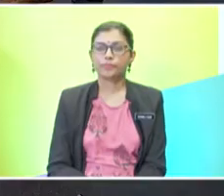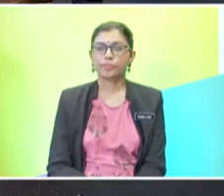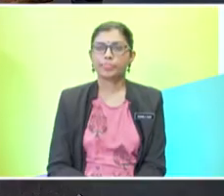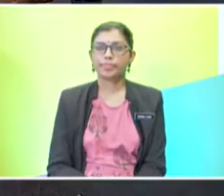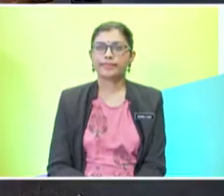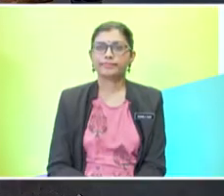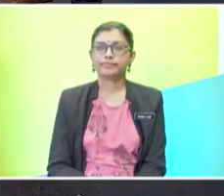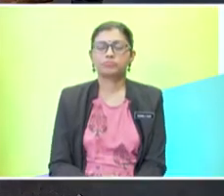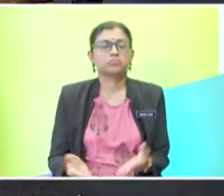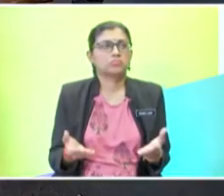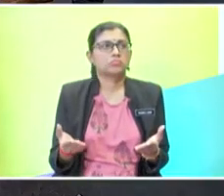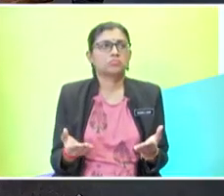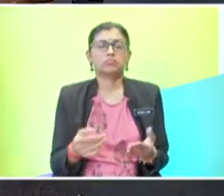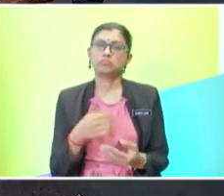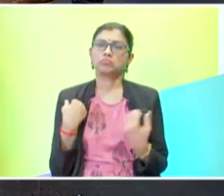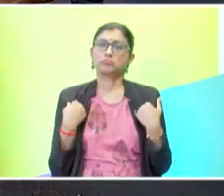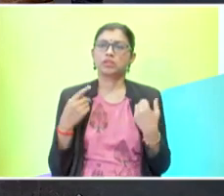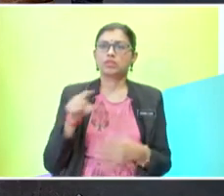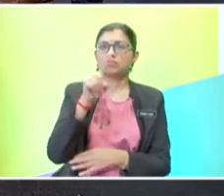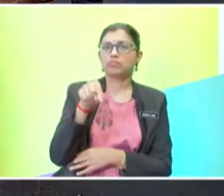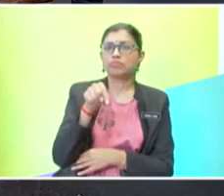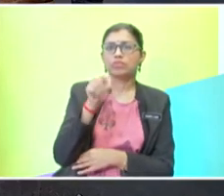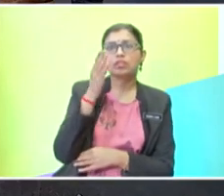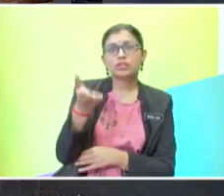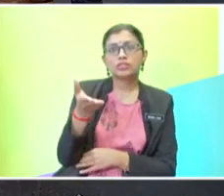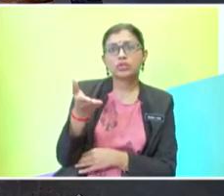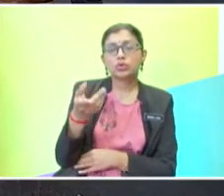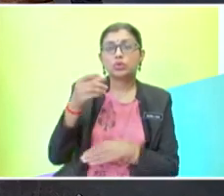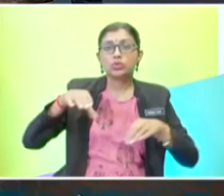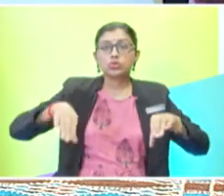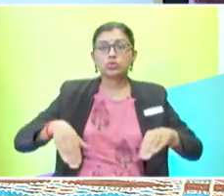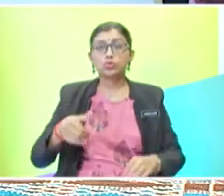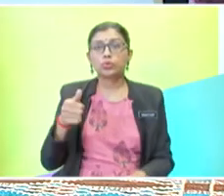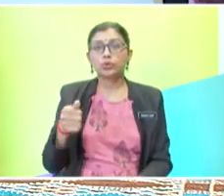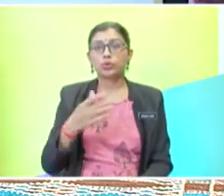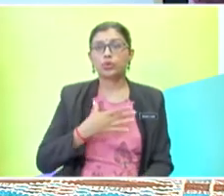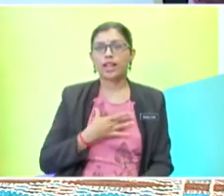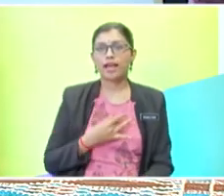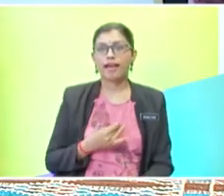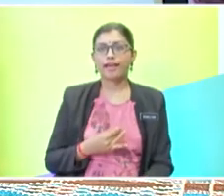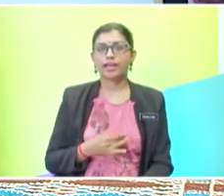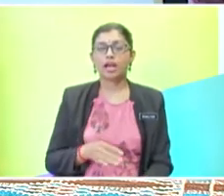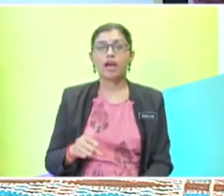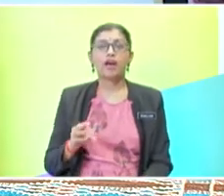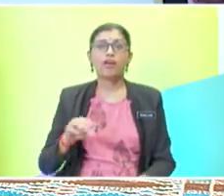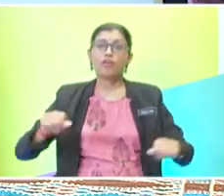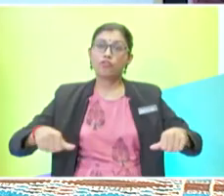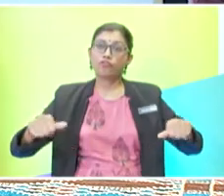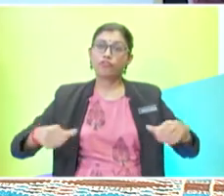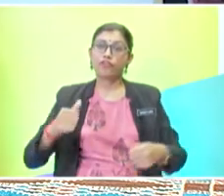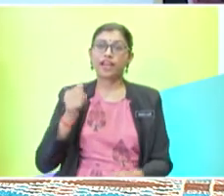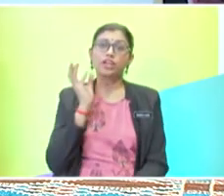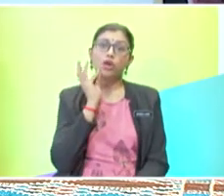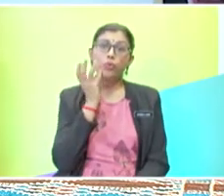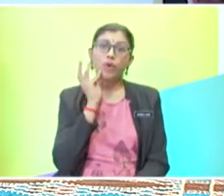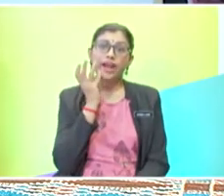If, let's say someone asks you a question, do you like fried rice, for example? How would you reply to that? If I like it, I'll say, yes,